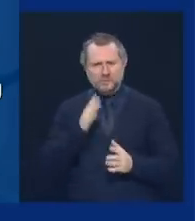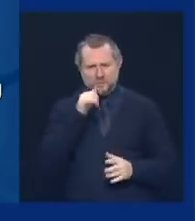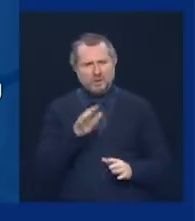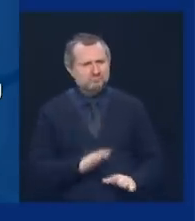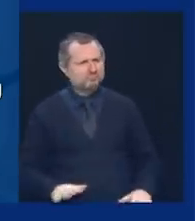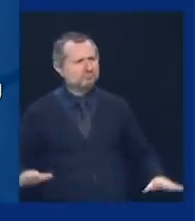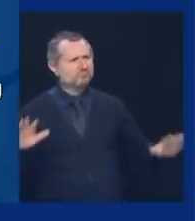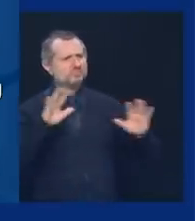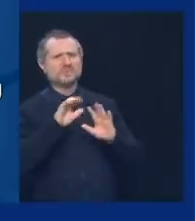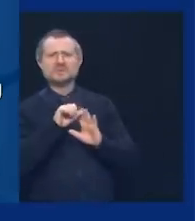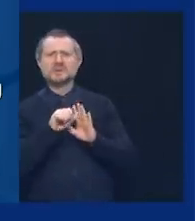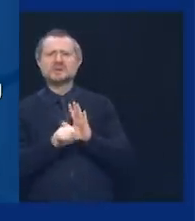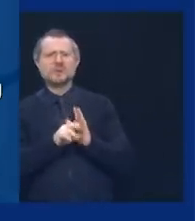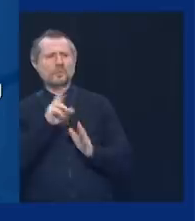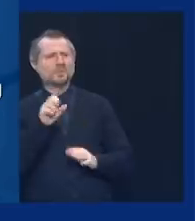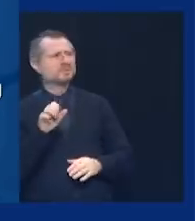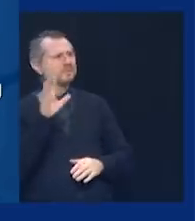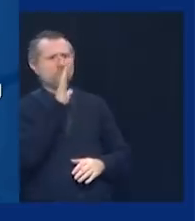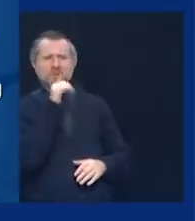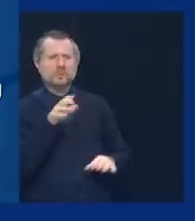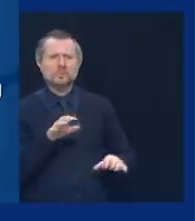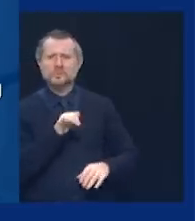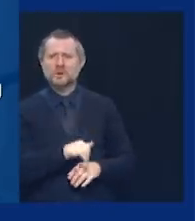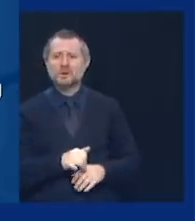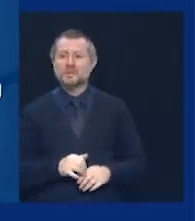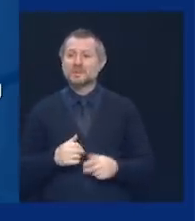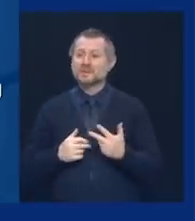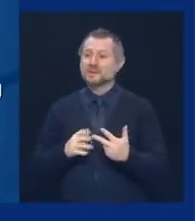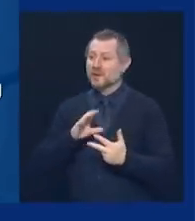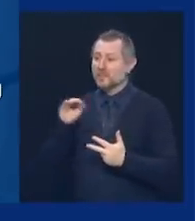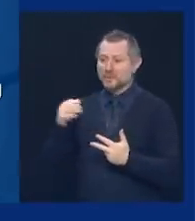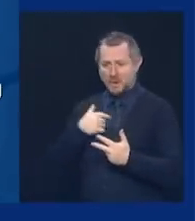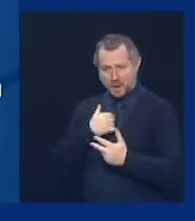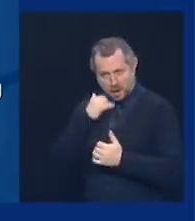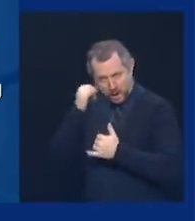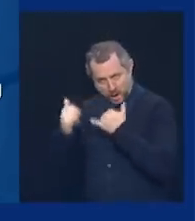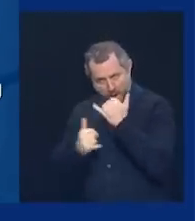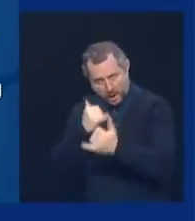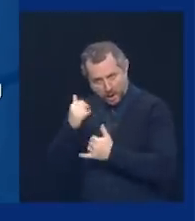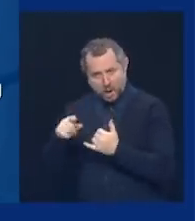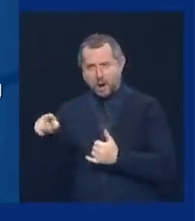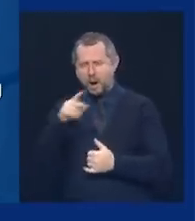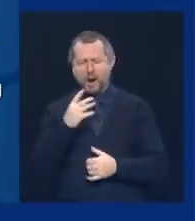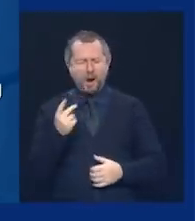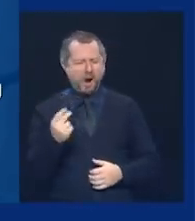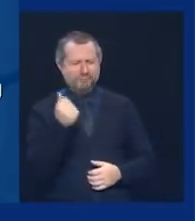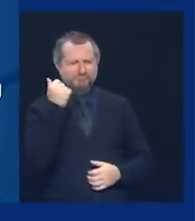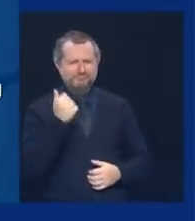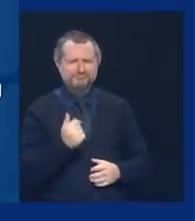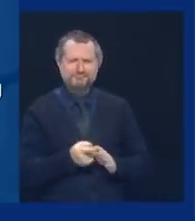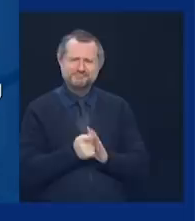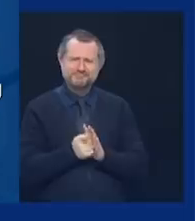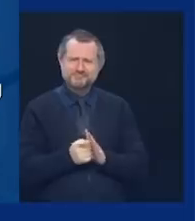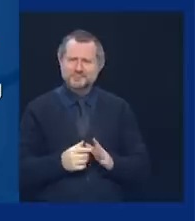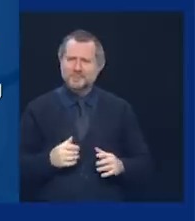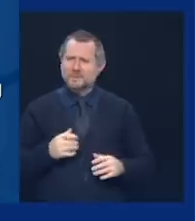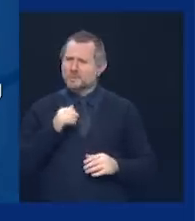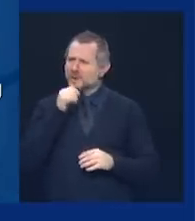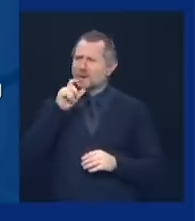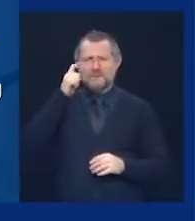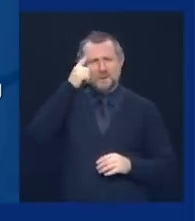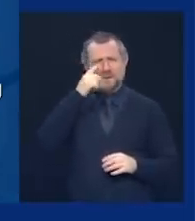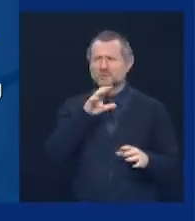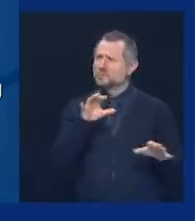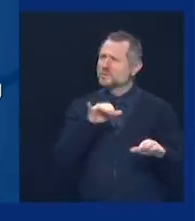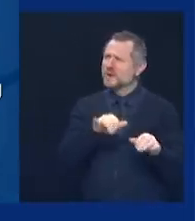phone calls. They didn't fight me. Why wouldn't the United States do it? And the Times